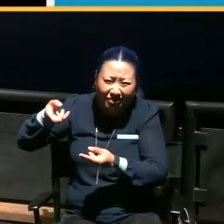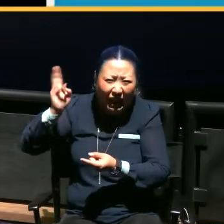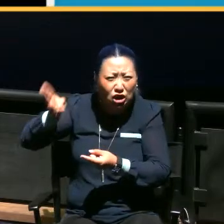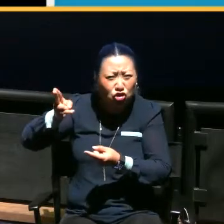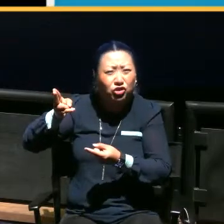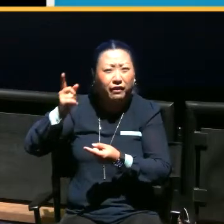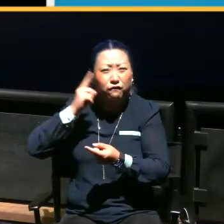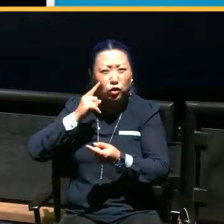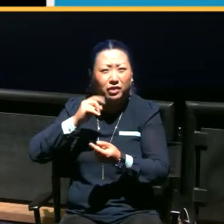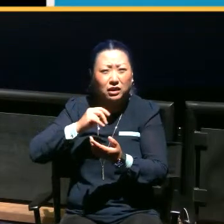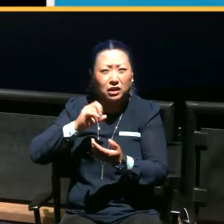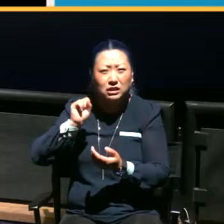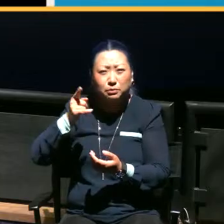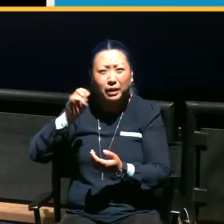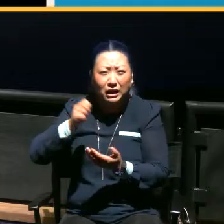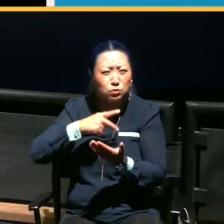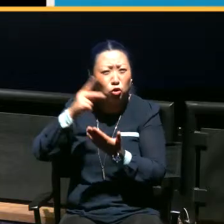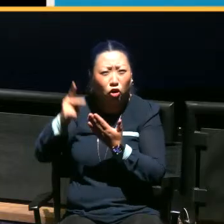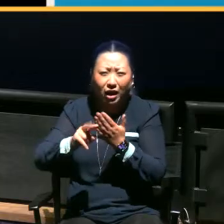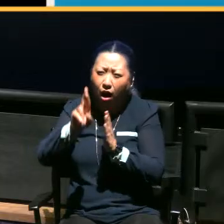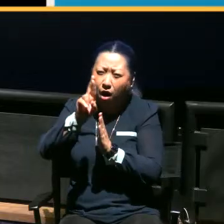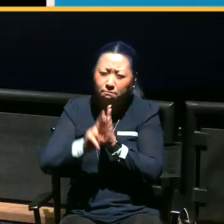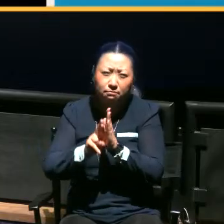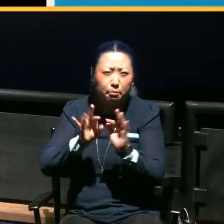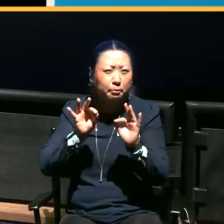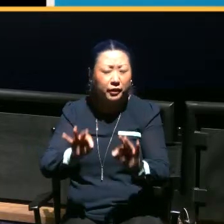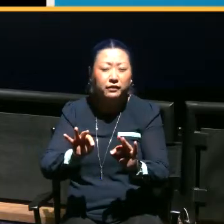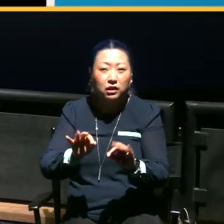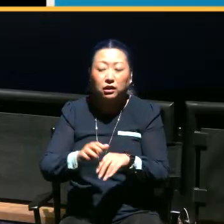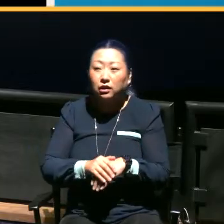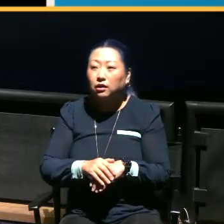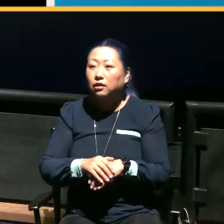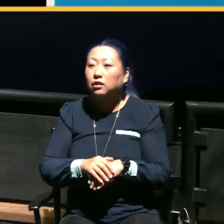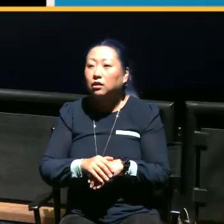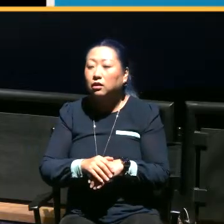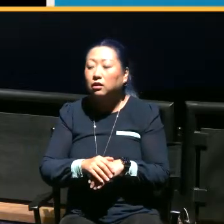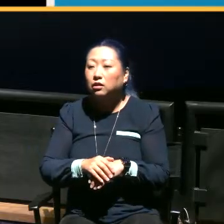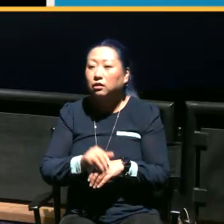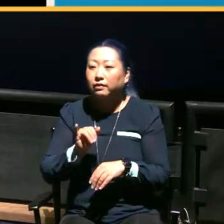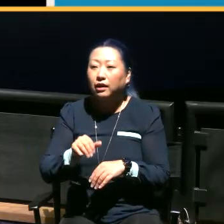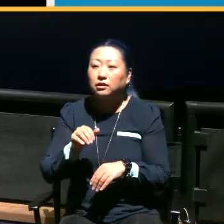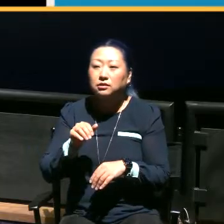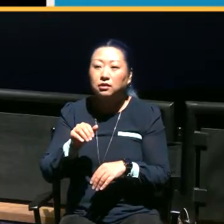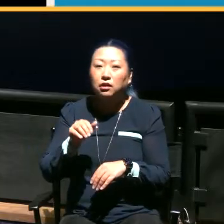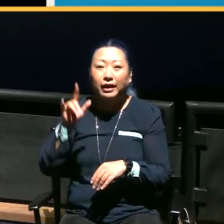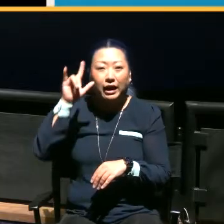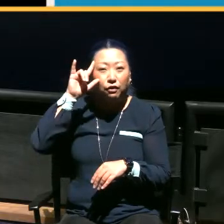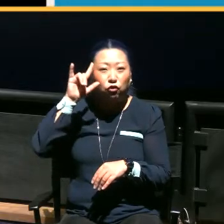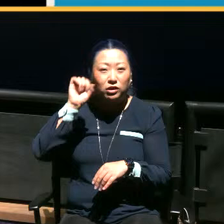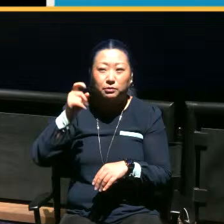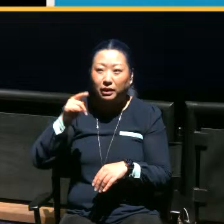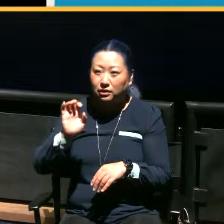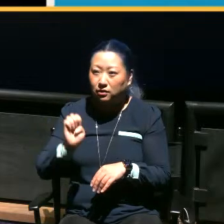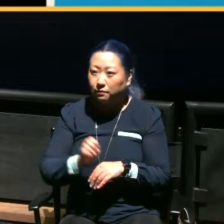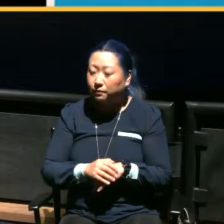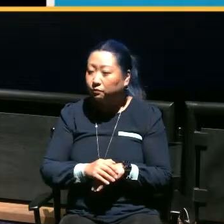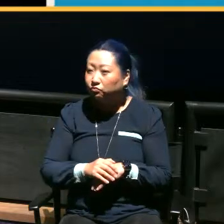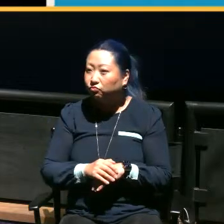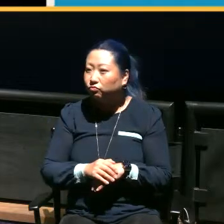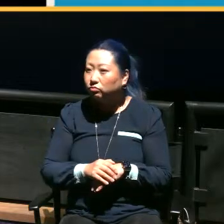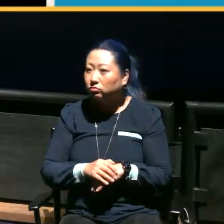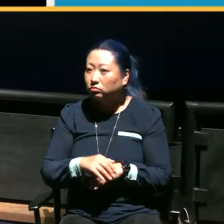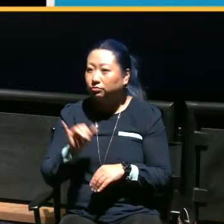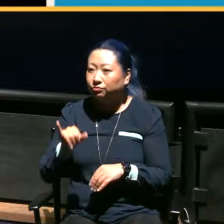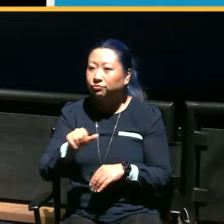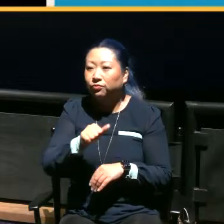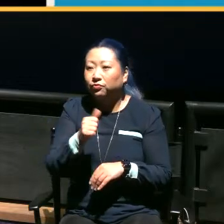space program, right there. So there we are landing at Edwards Air Force Base. All right, and